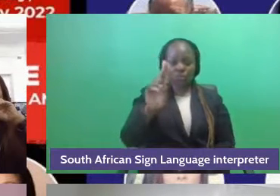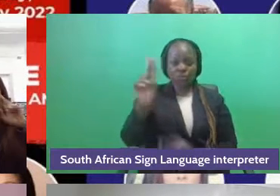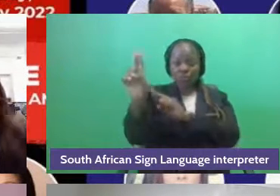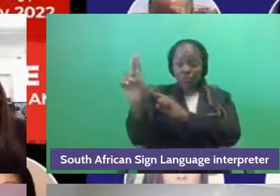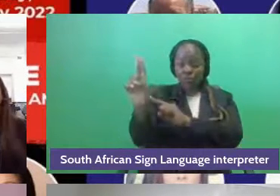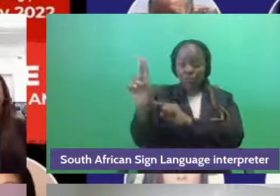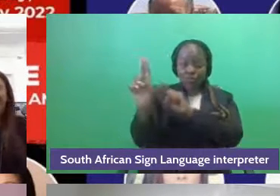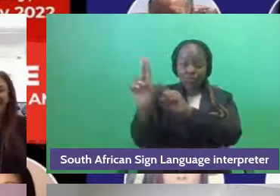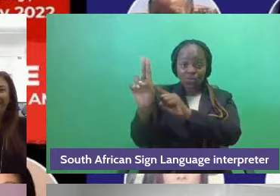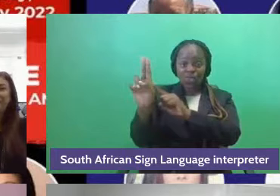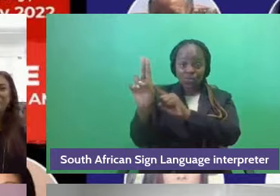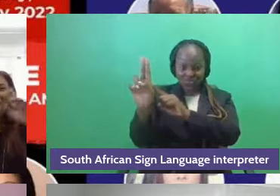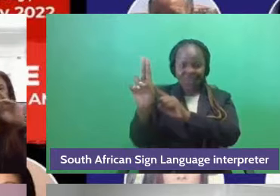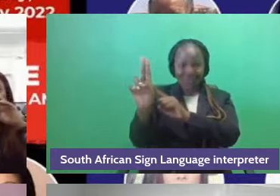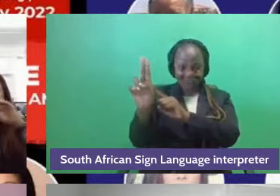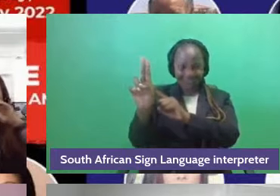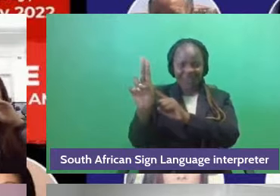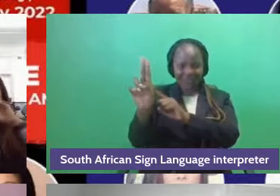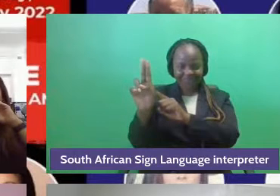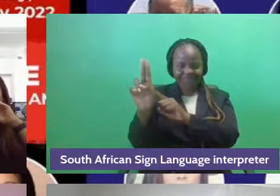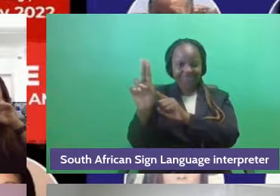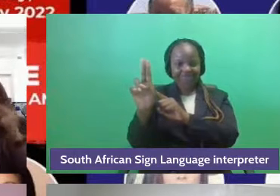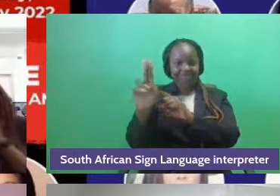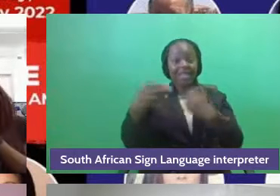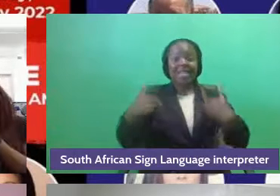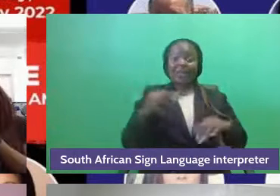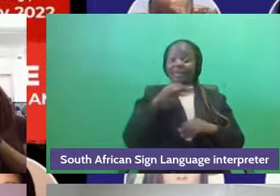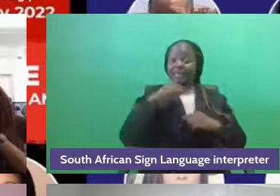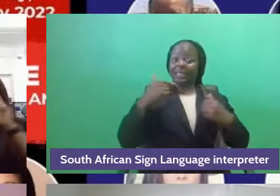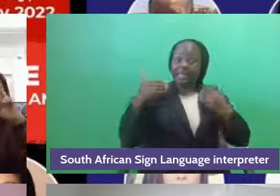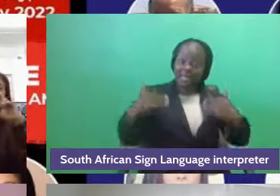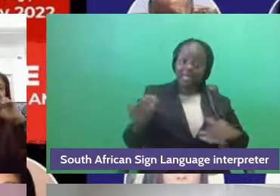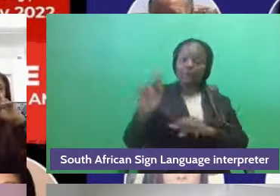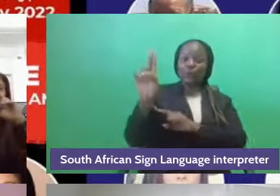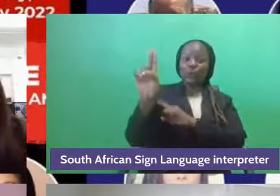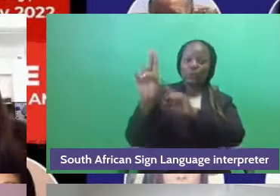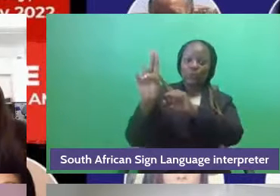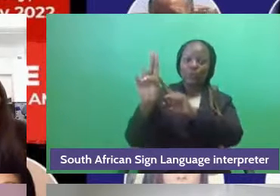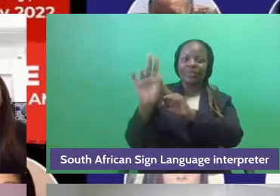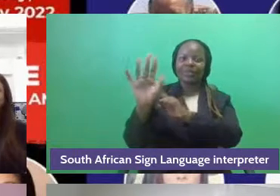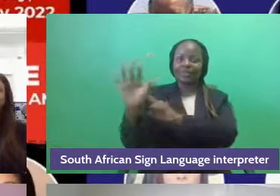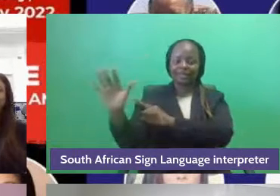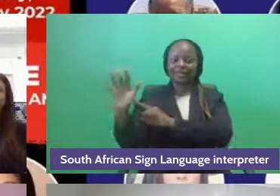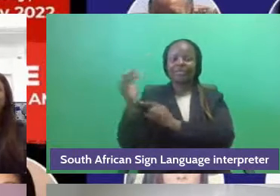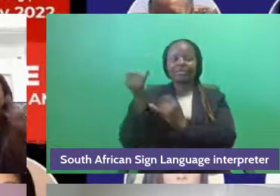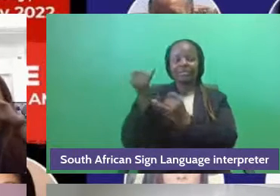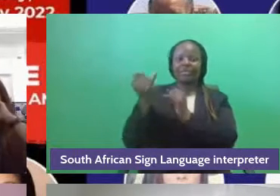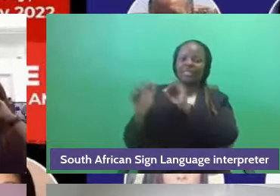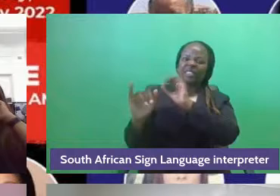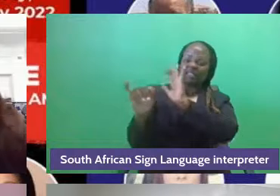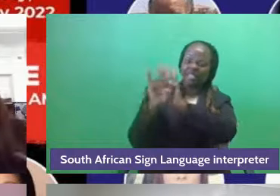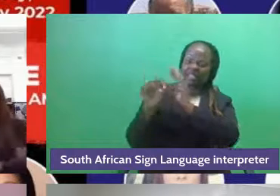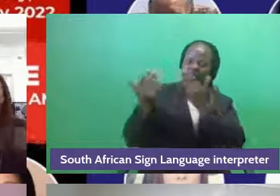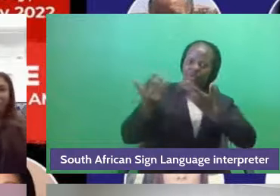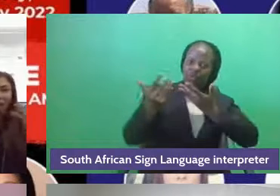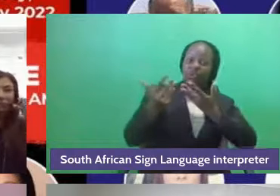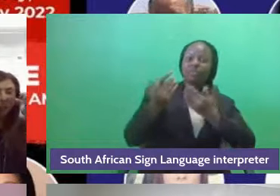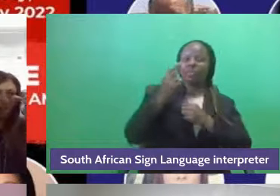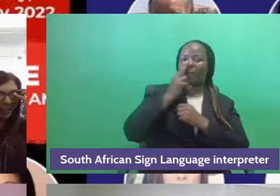Upasna like that, yes. My name starts with U, and I wear a nose ring. So that's how I'm identified as